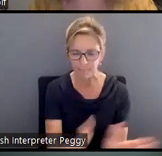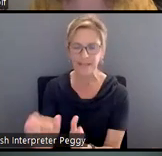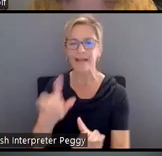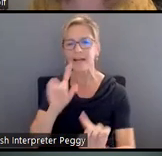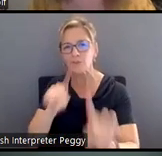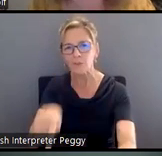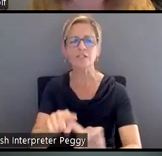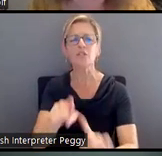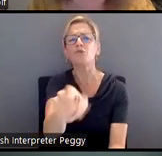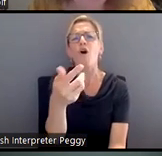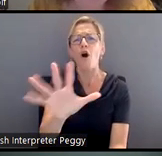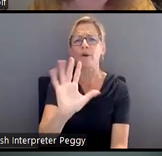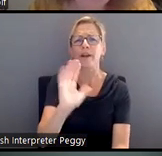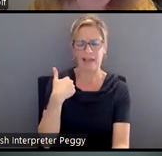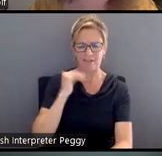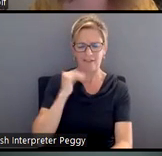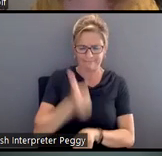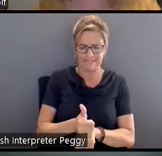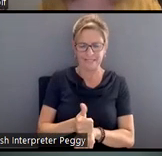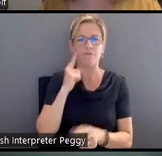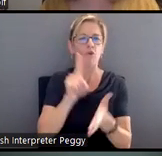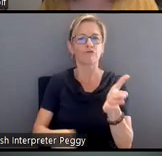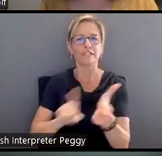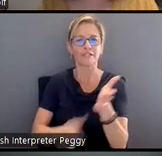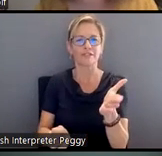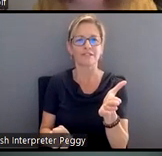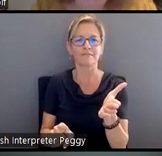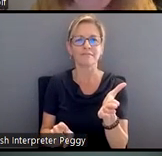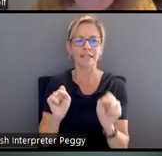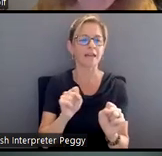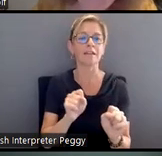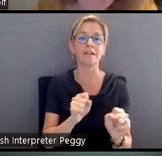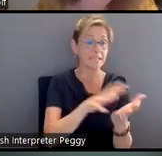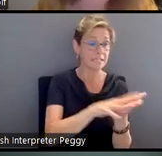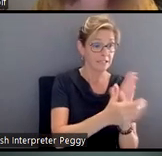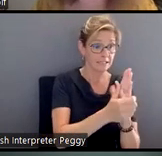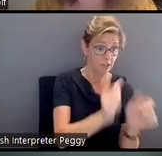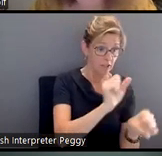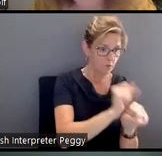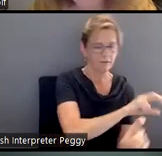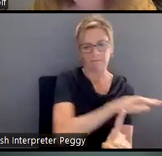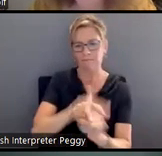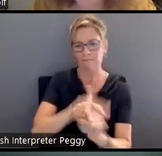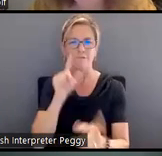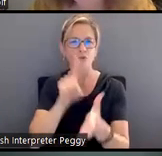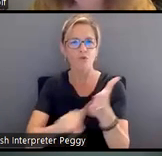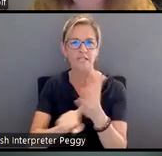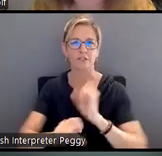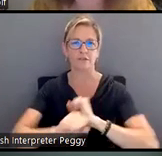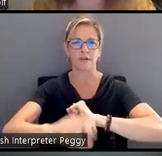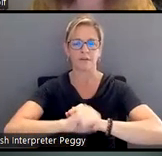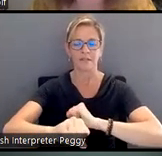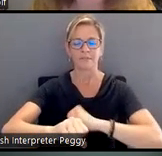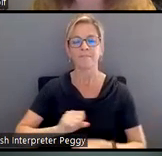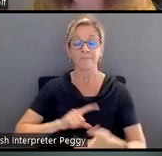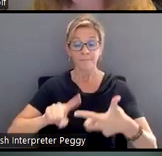tools available to help you with the research stage. The strategy stage is remembering it's a living